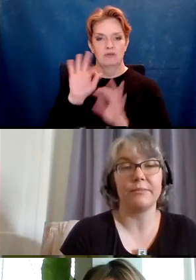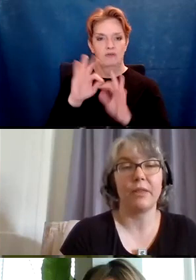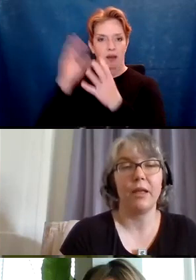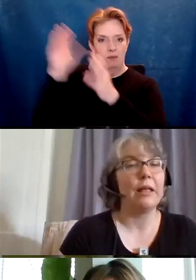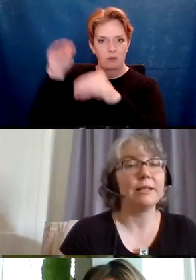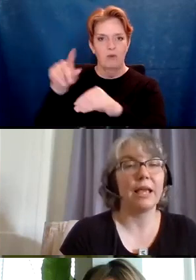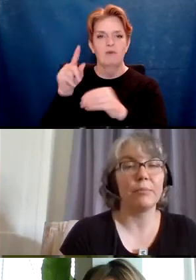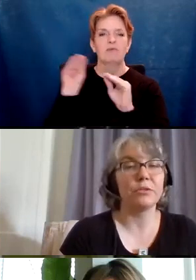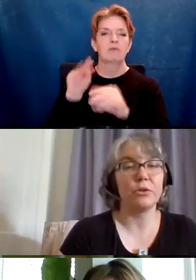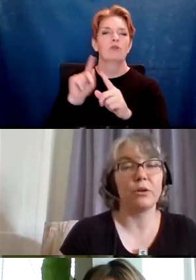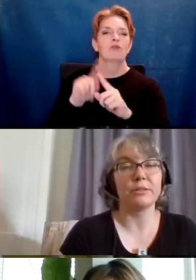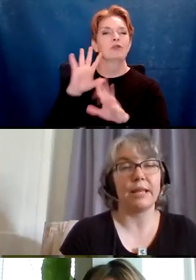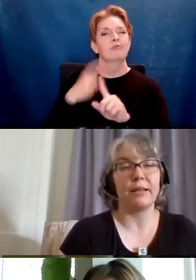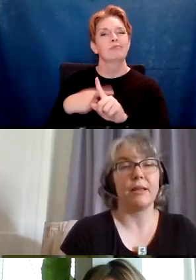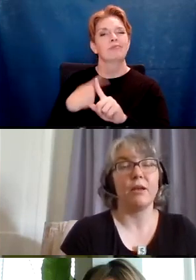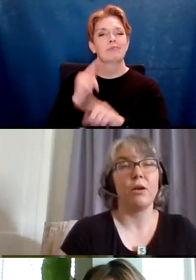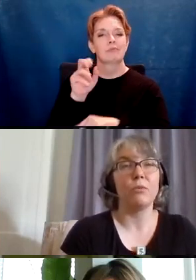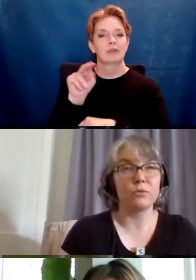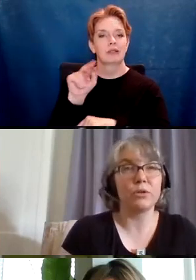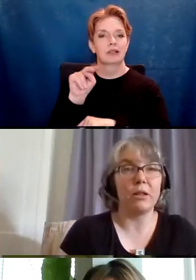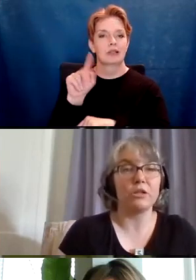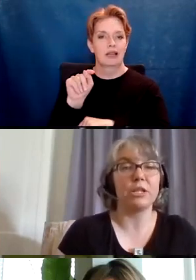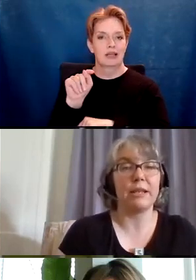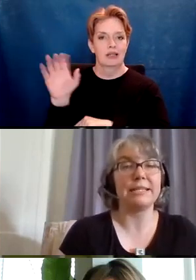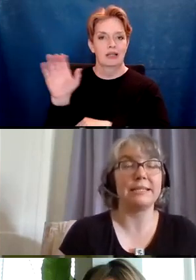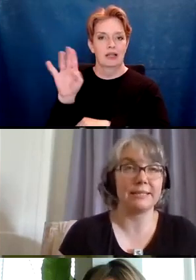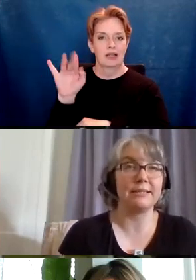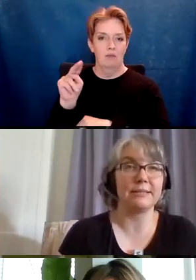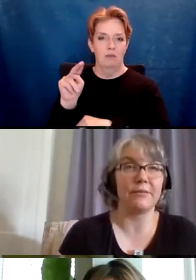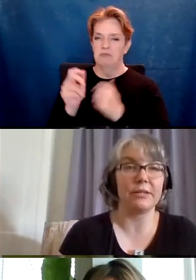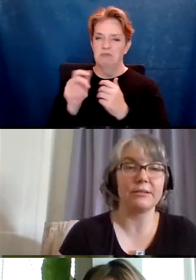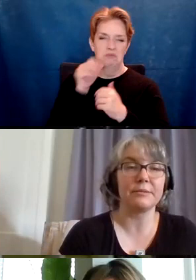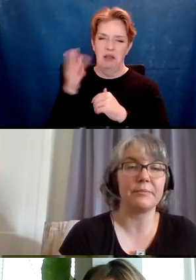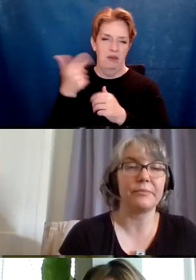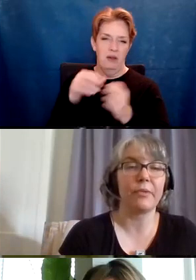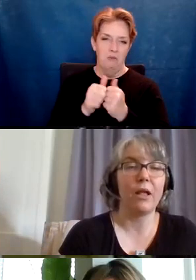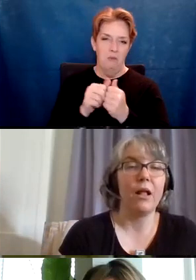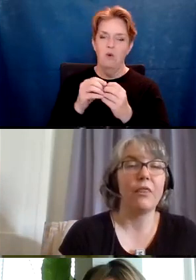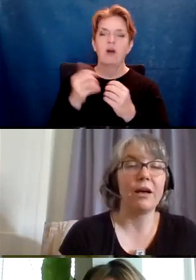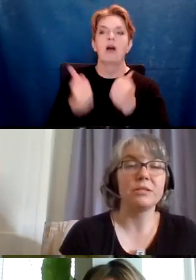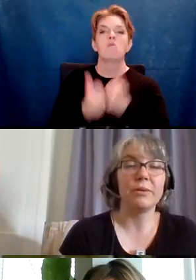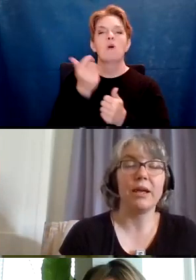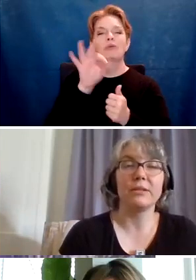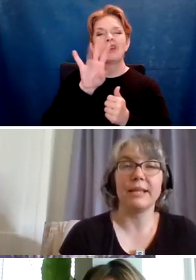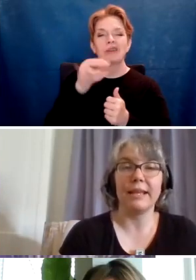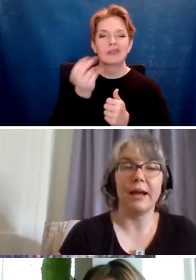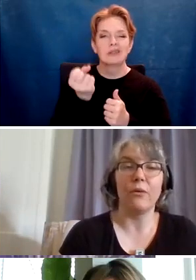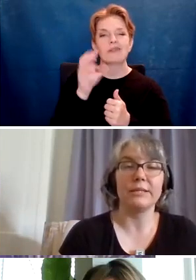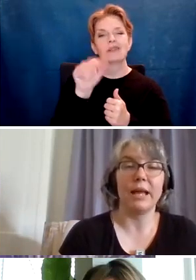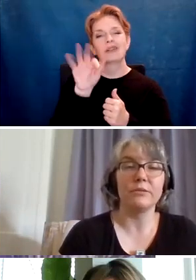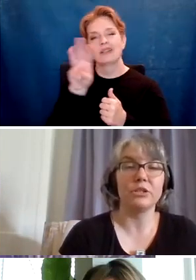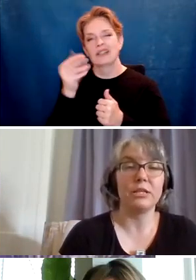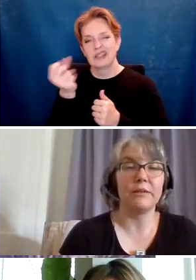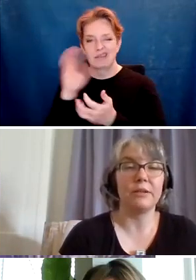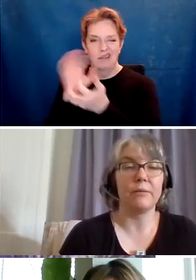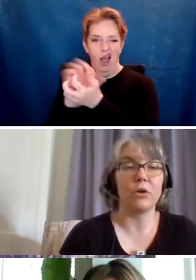site. These cabins are no longer standing. Most were demolished in the 1960s and 70s. The house that we have on site now is